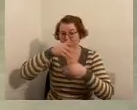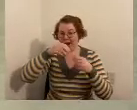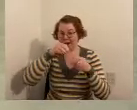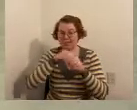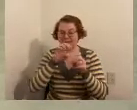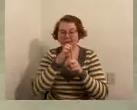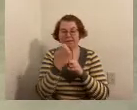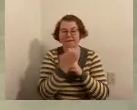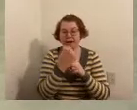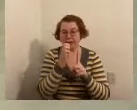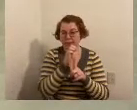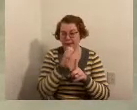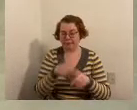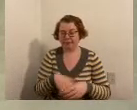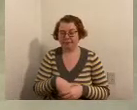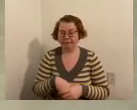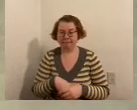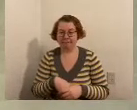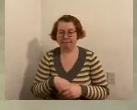an environment.